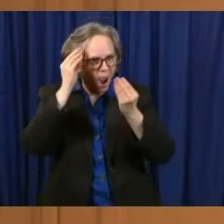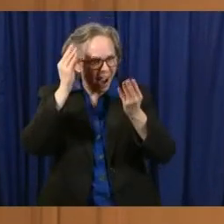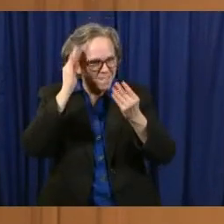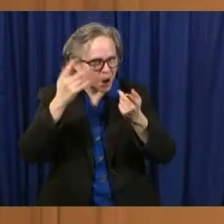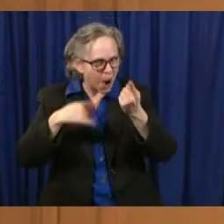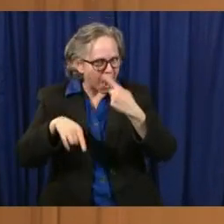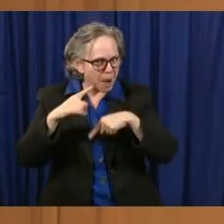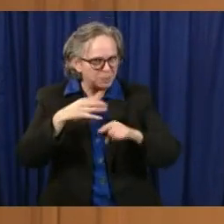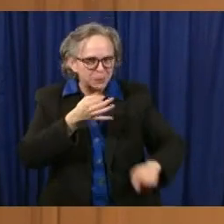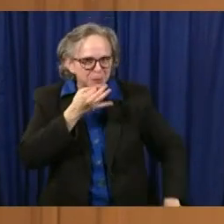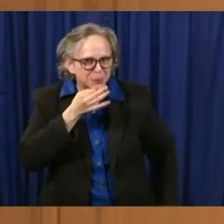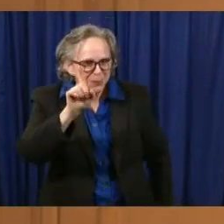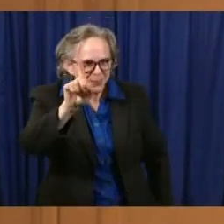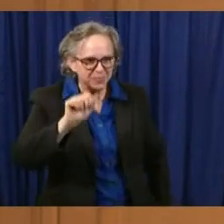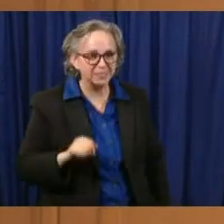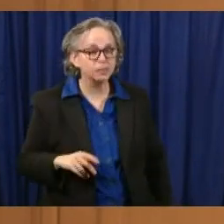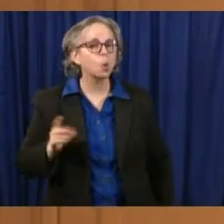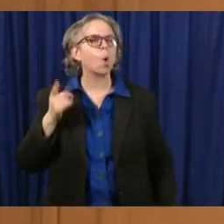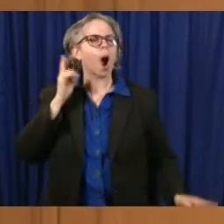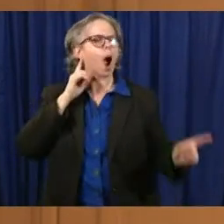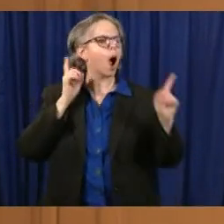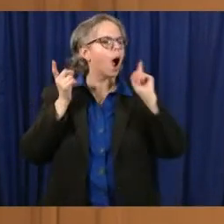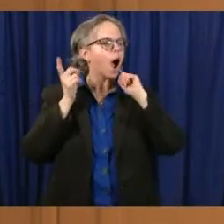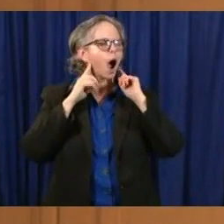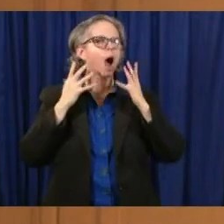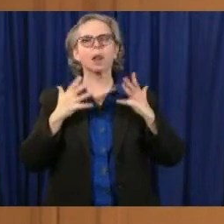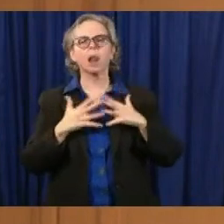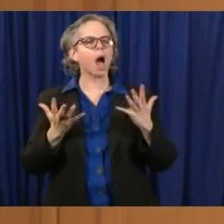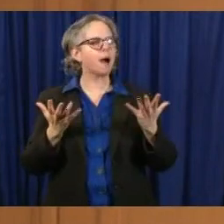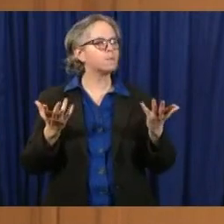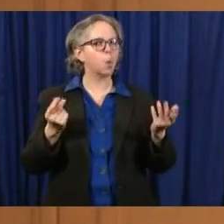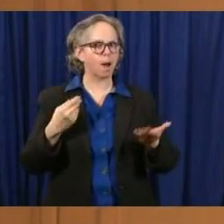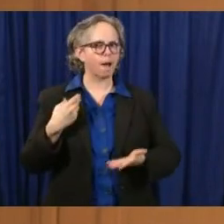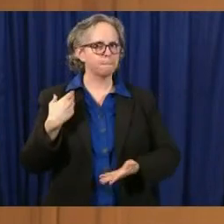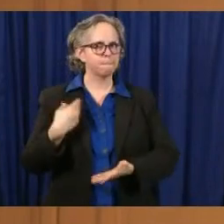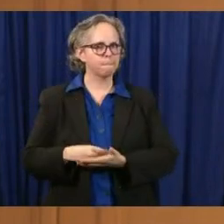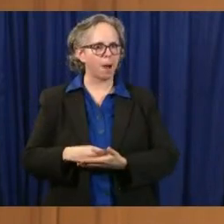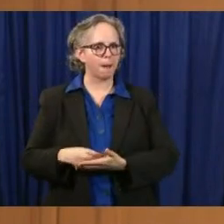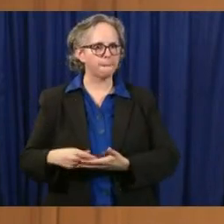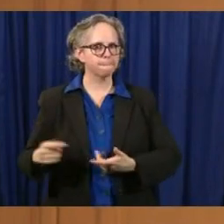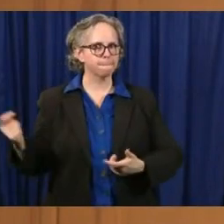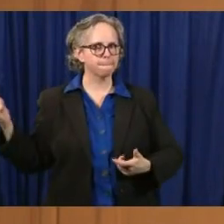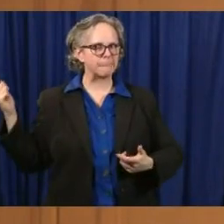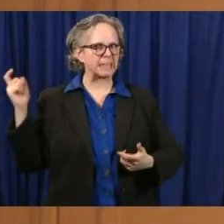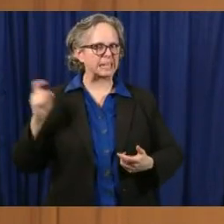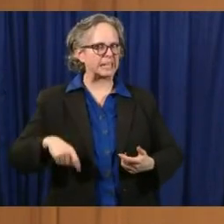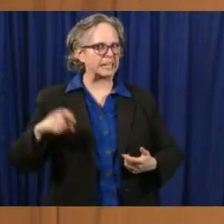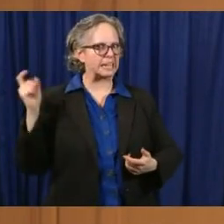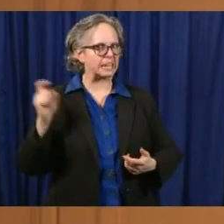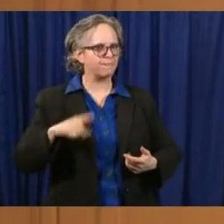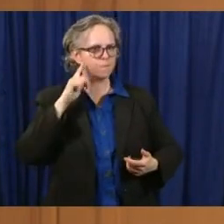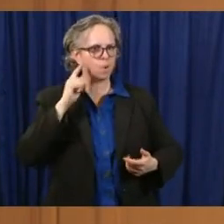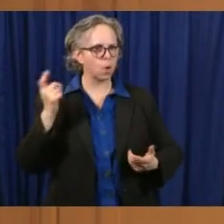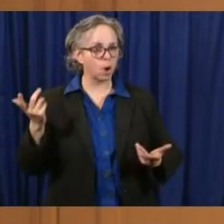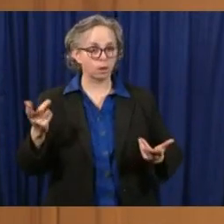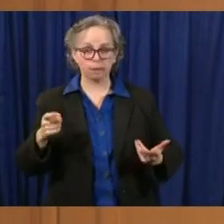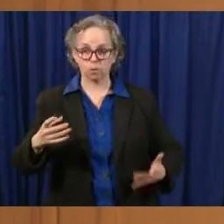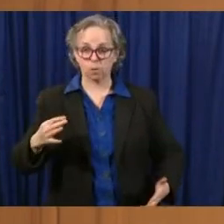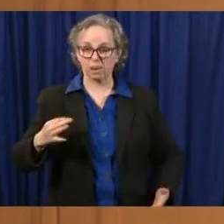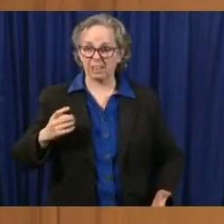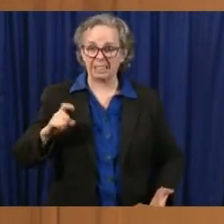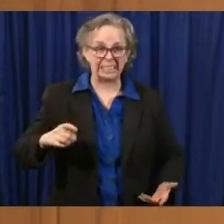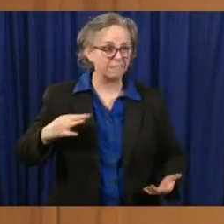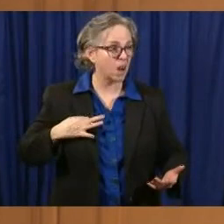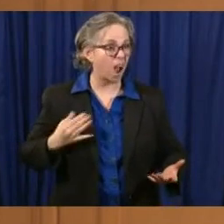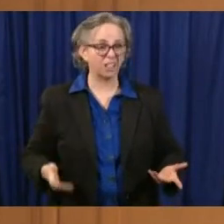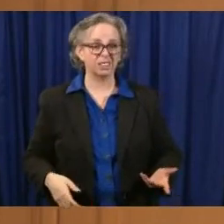hear a lot about funding needs. We have it, if we have to do it volunteer, there are people lining off. We've